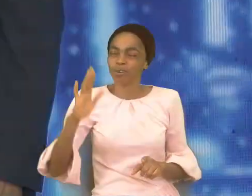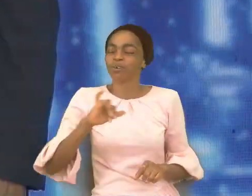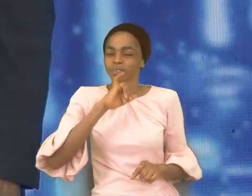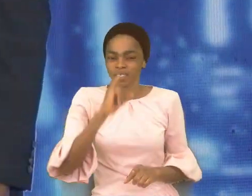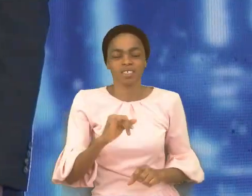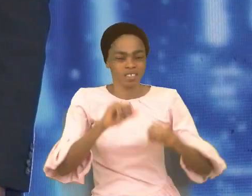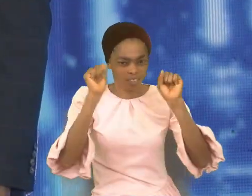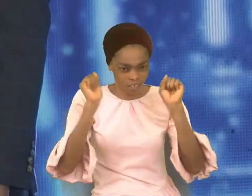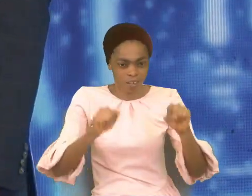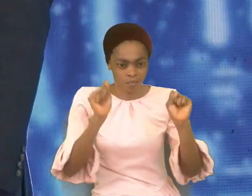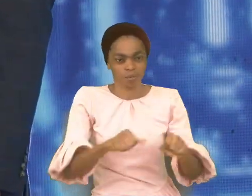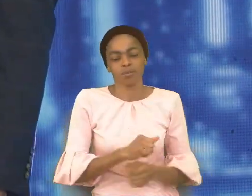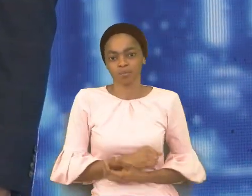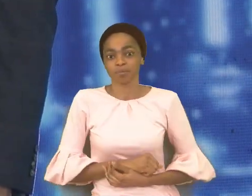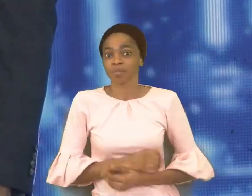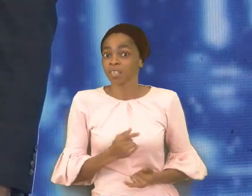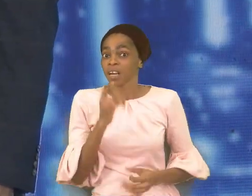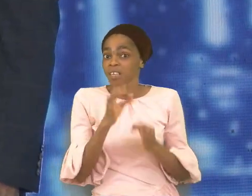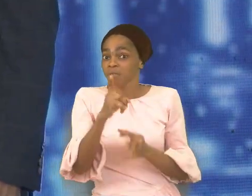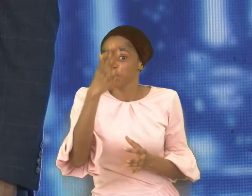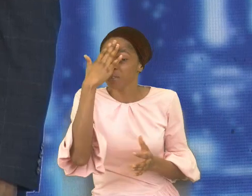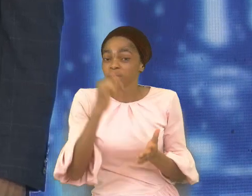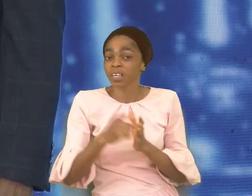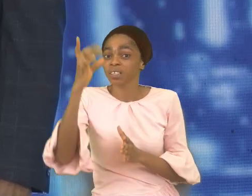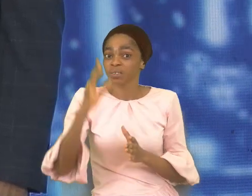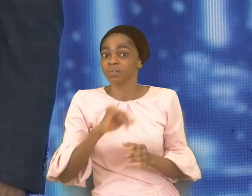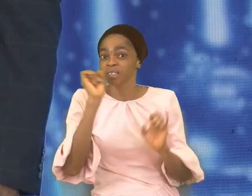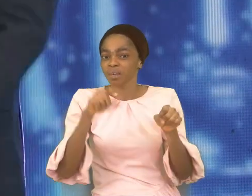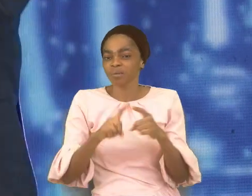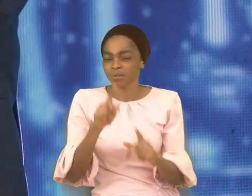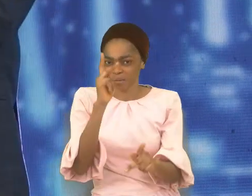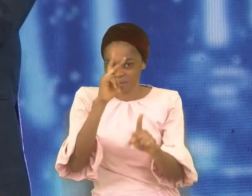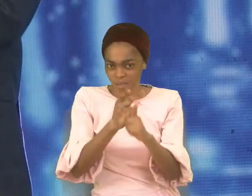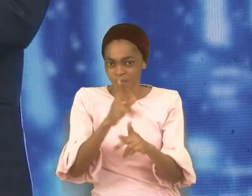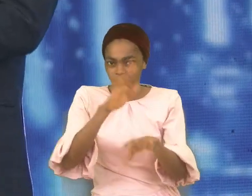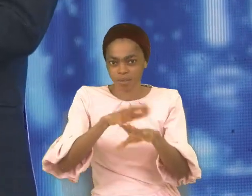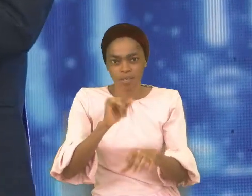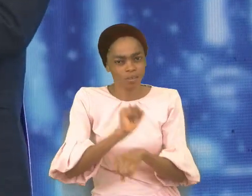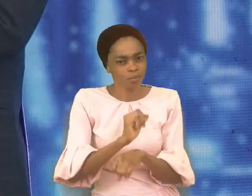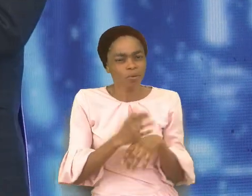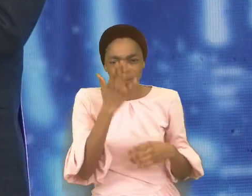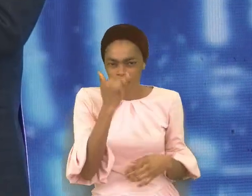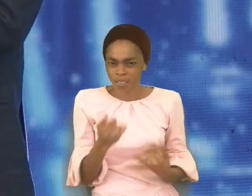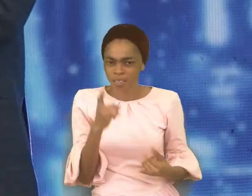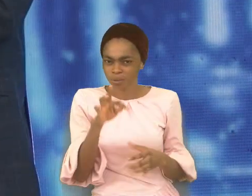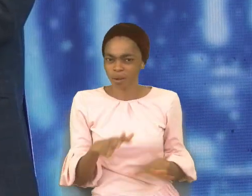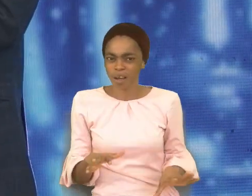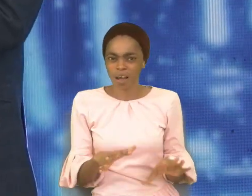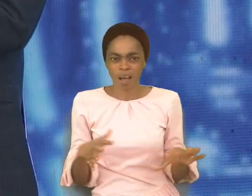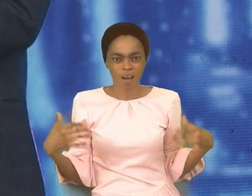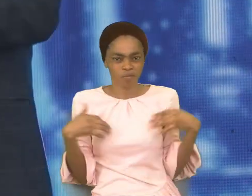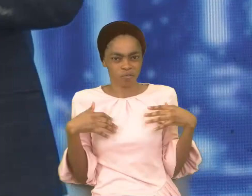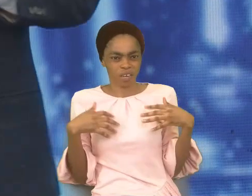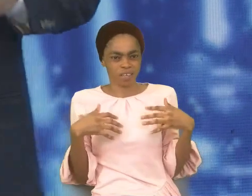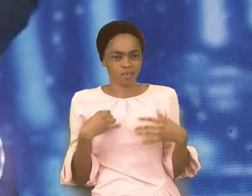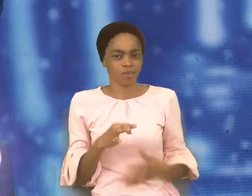you on that job, why is it you are afraid of, the manager there, the director